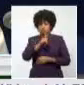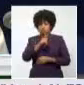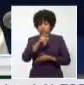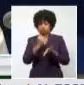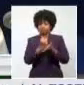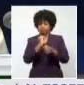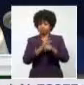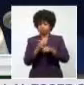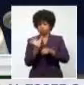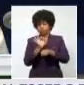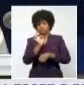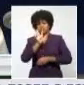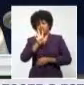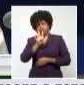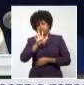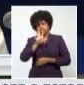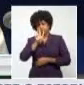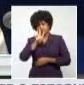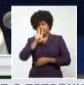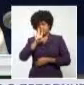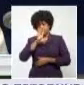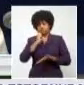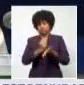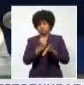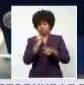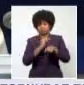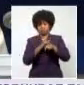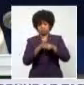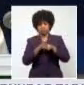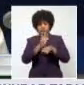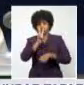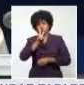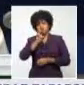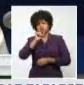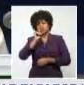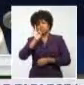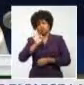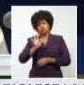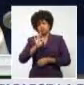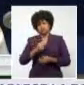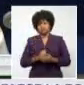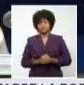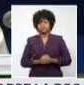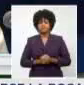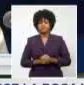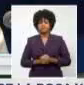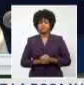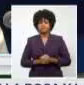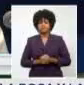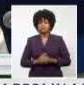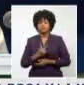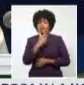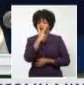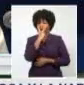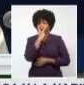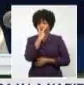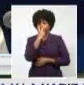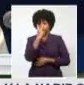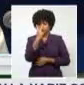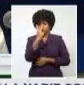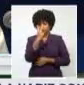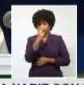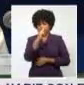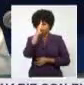545, and 268 are confirmed patients. In primary health care, we have 2,053